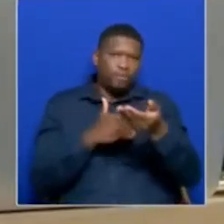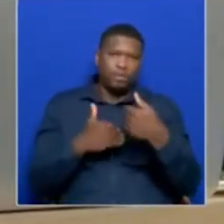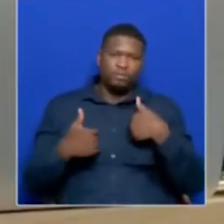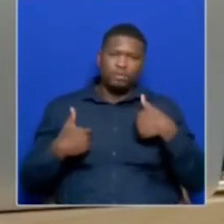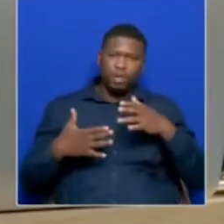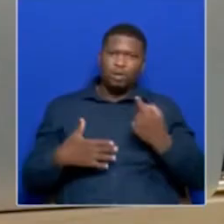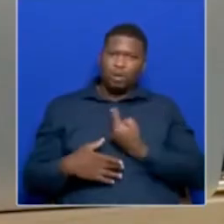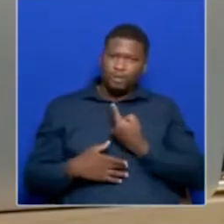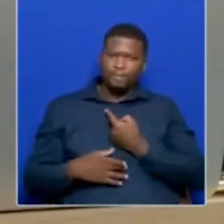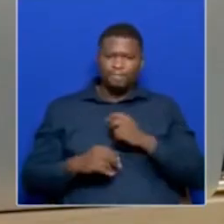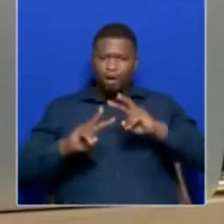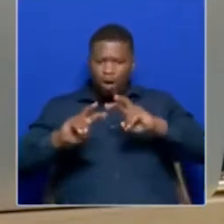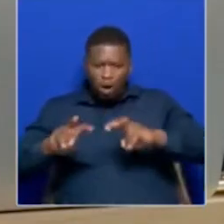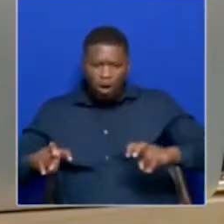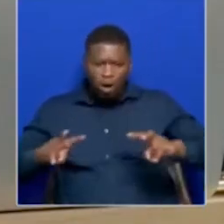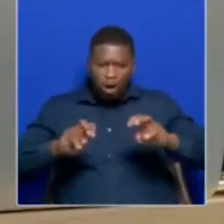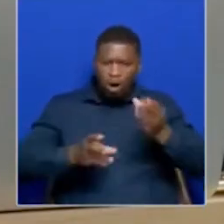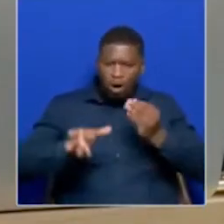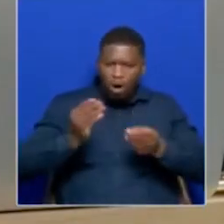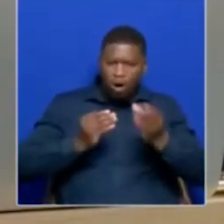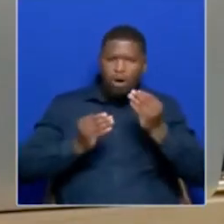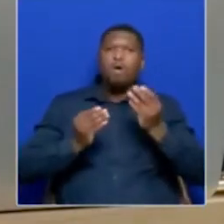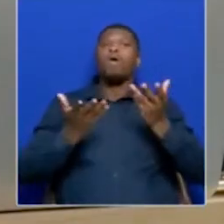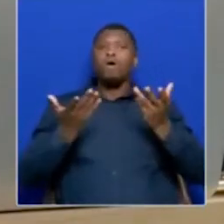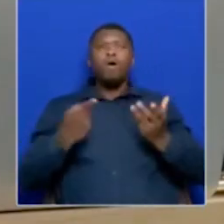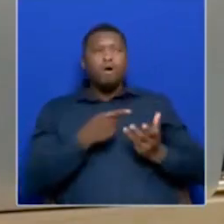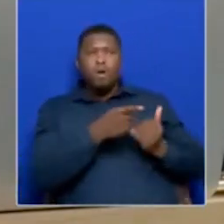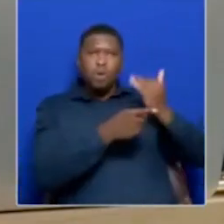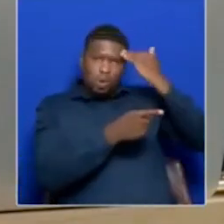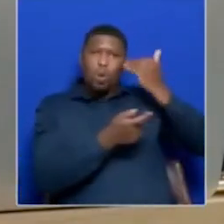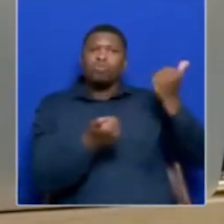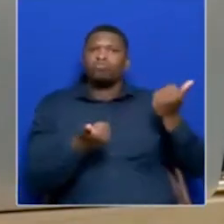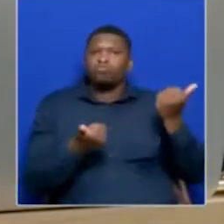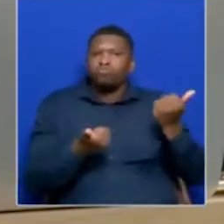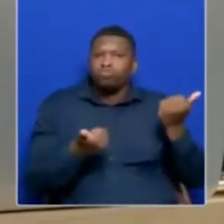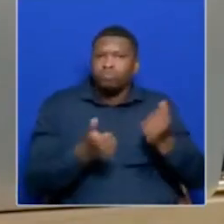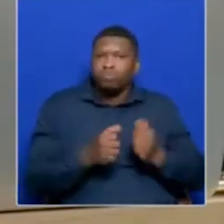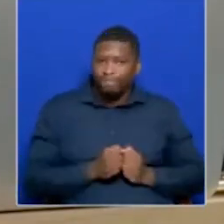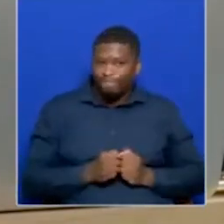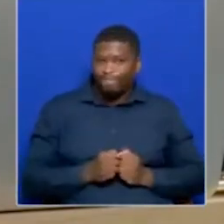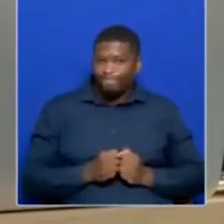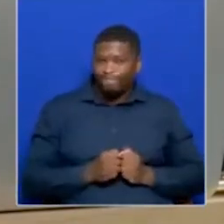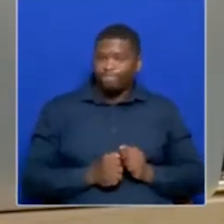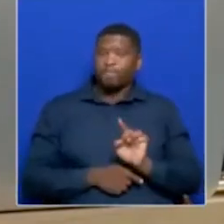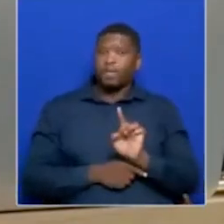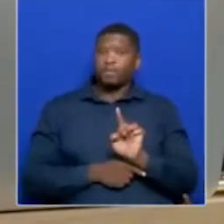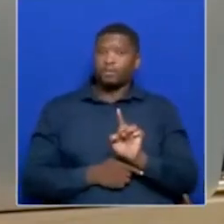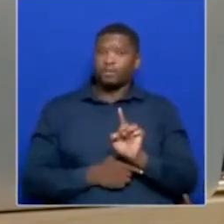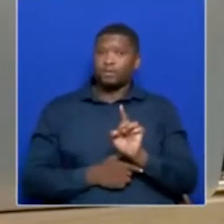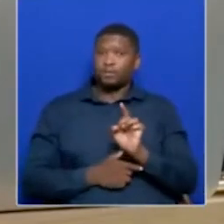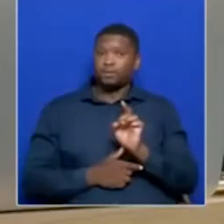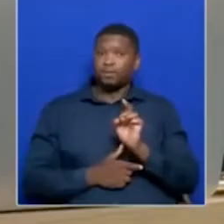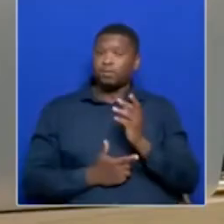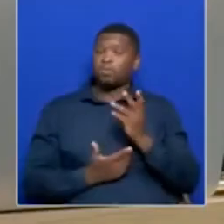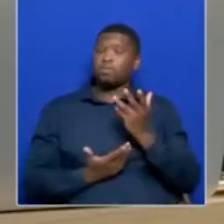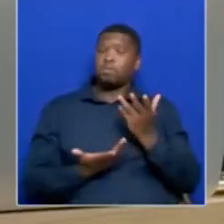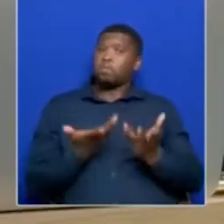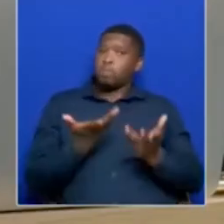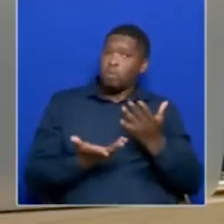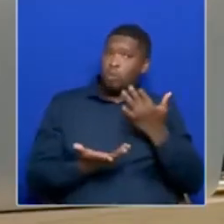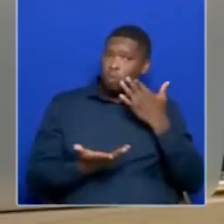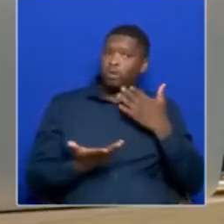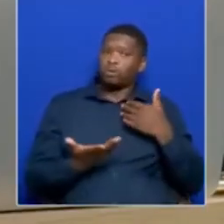now I know that he knew. But as the time goes on, maybe I can, as I'm proceeding with my